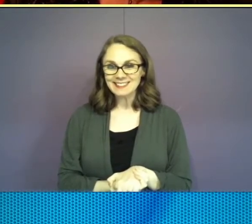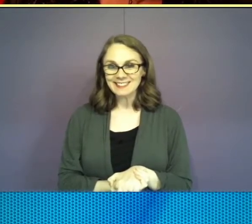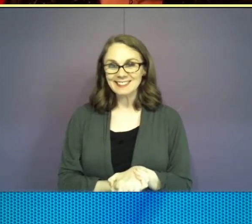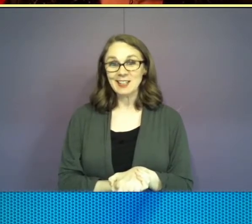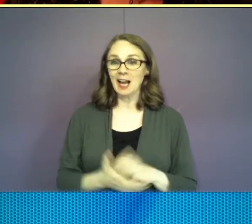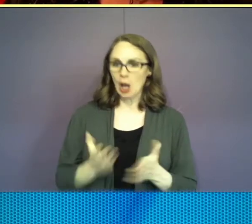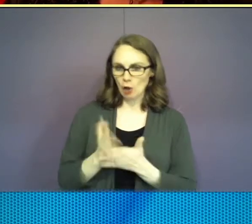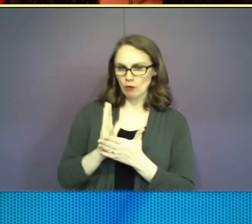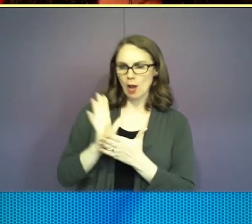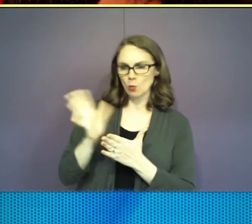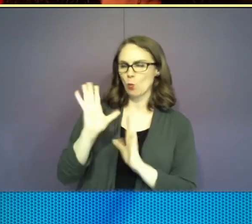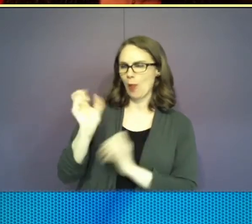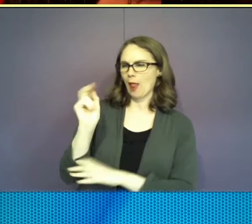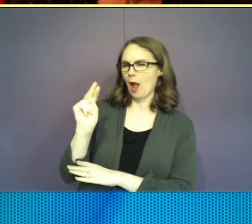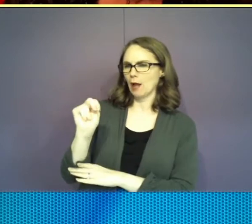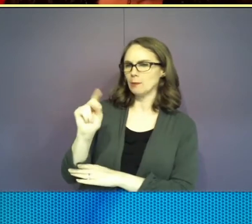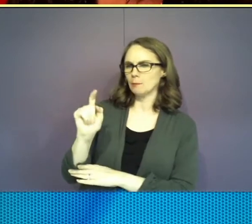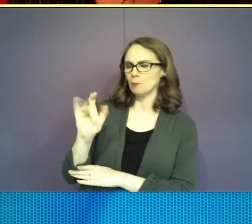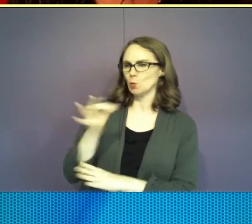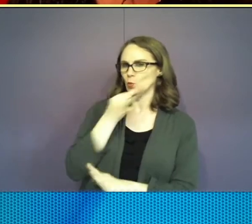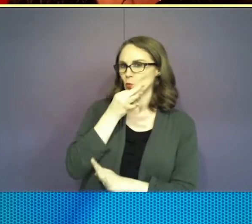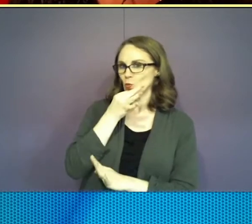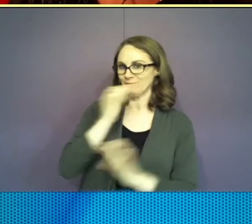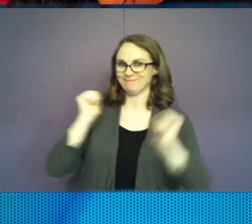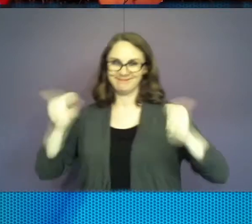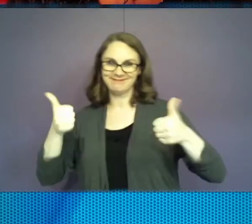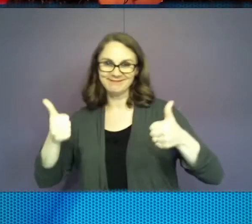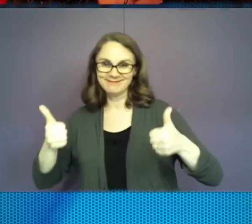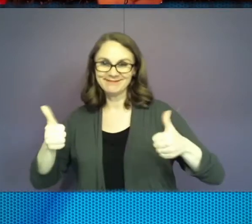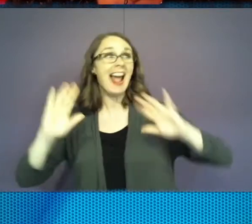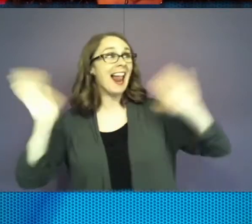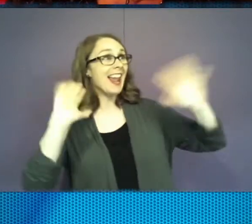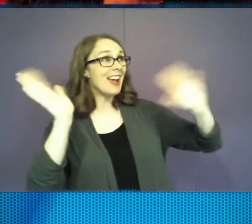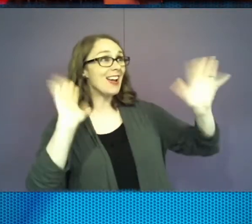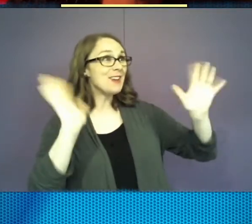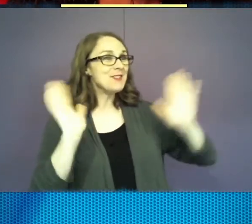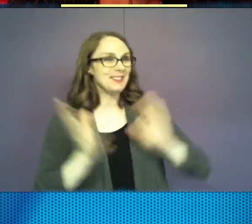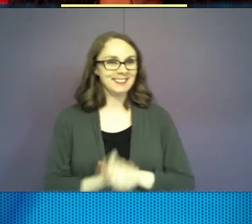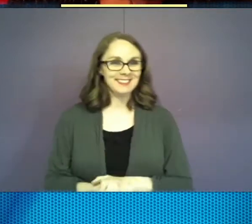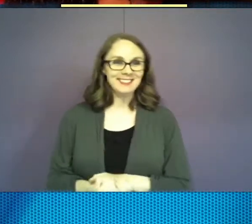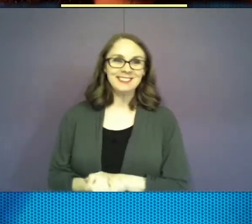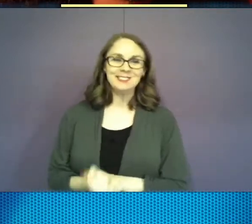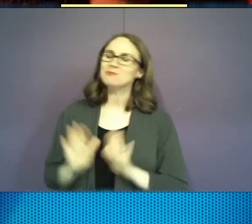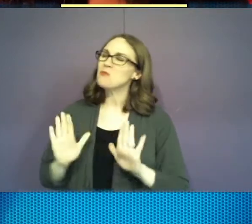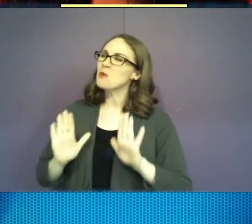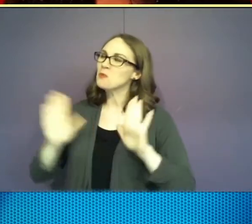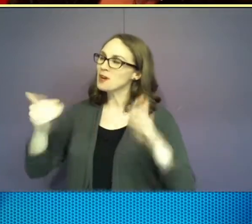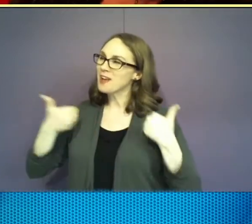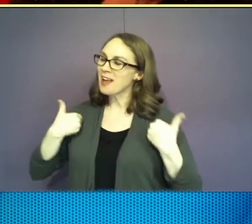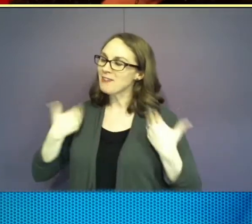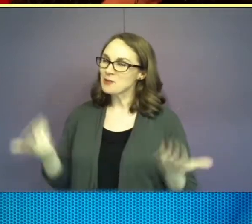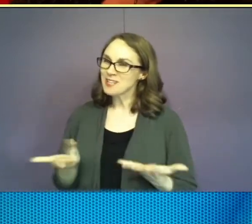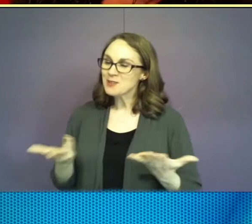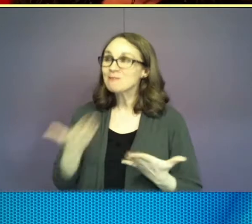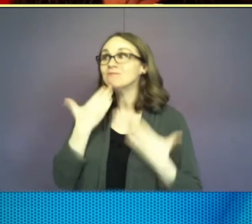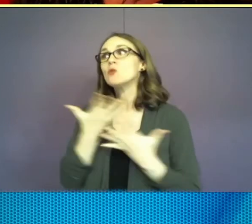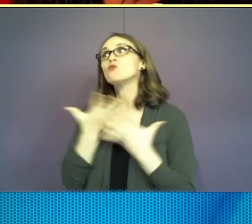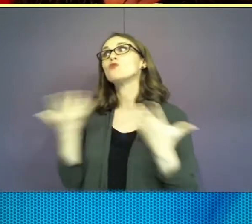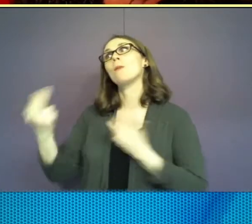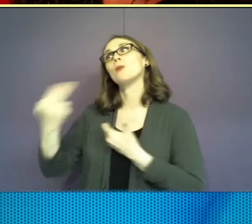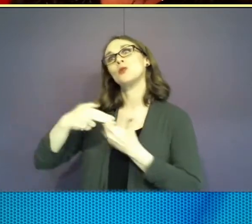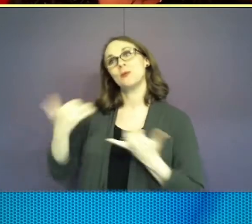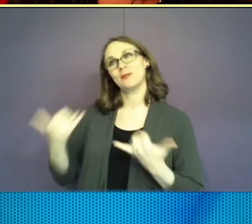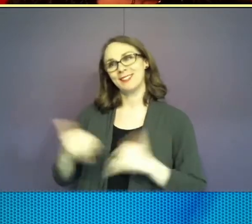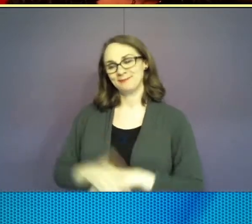All right, we're going to get you to unmute and we're good to go. There you go. Hello, hello. It is wonderful to have you here. Thank you so much for joining on the